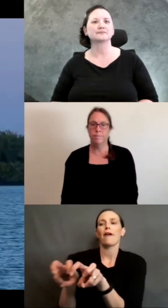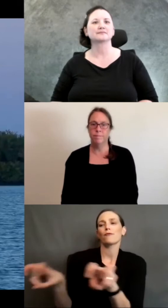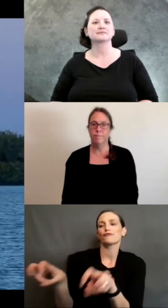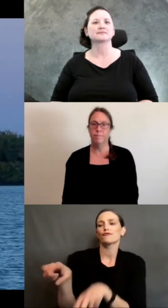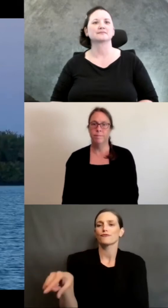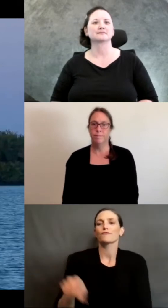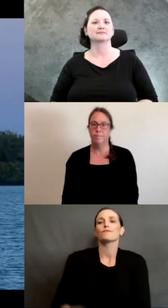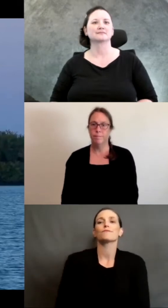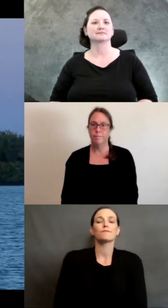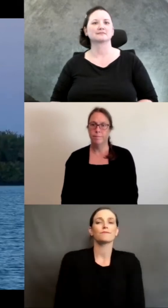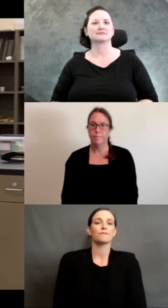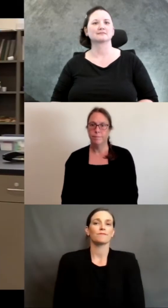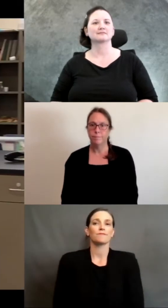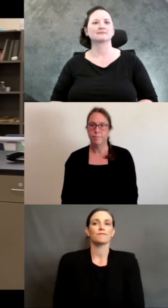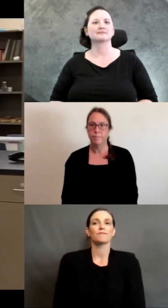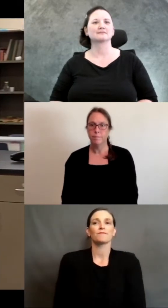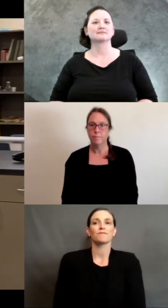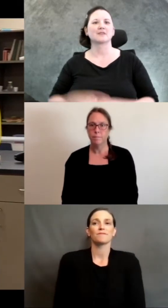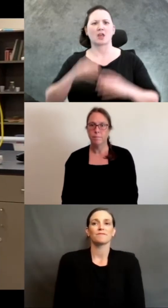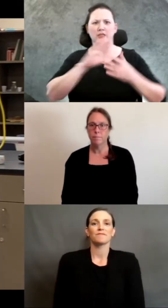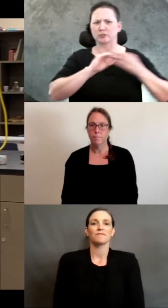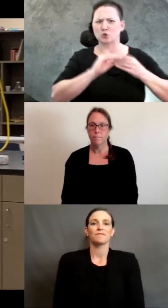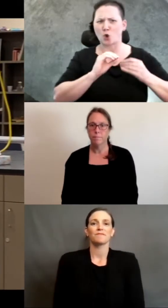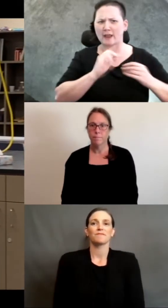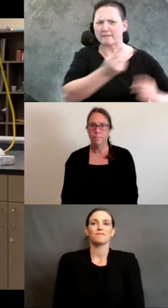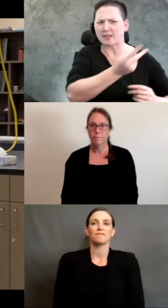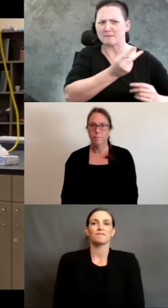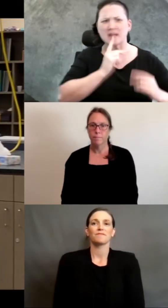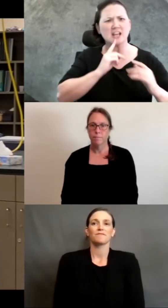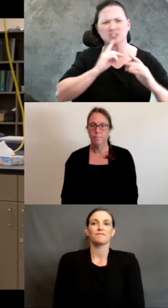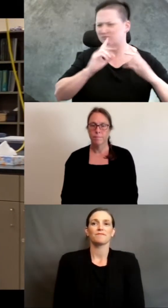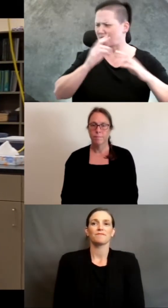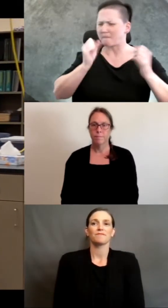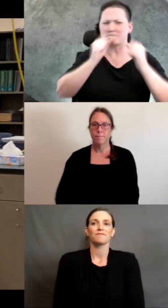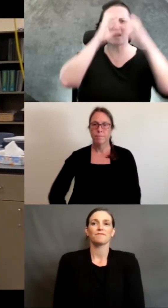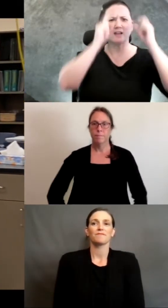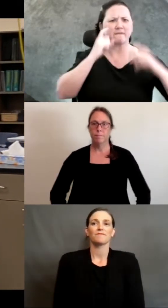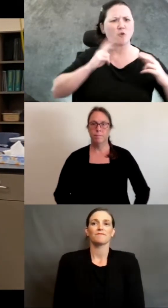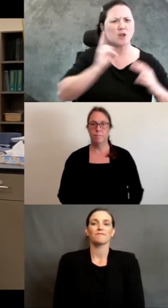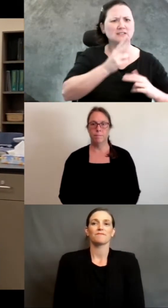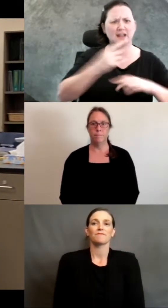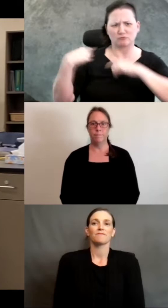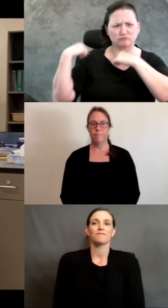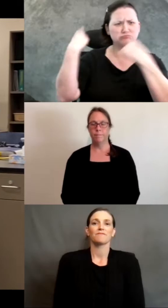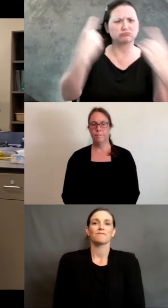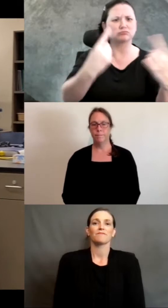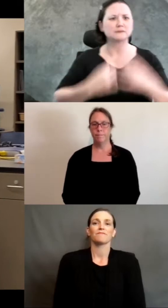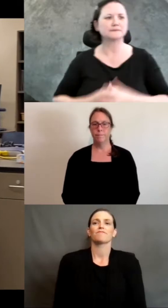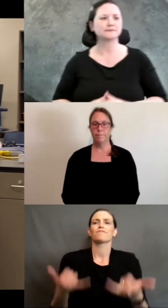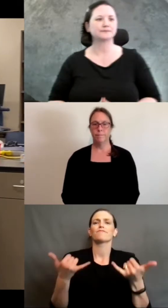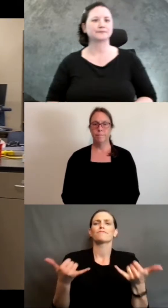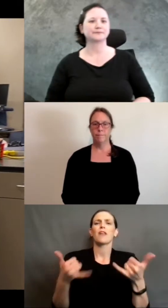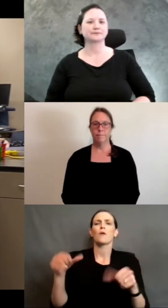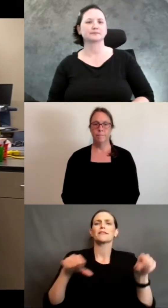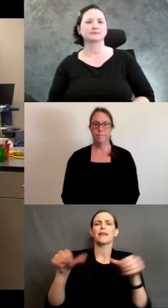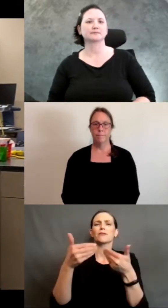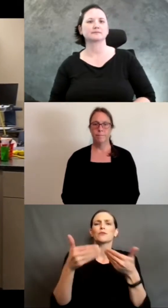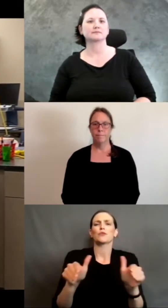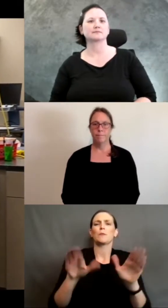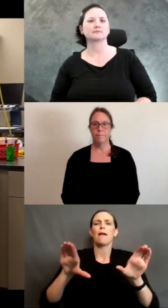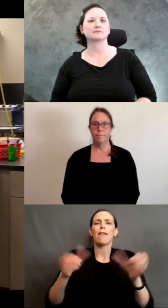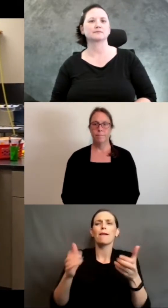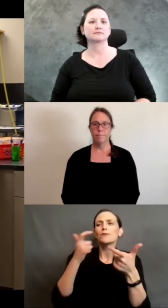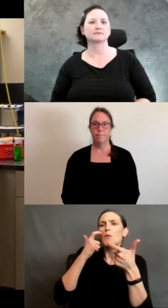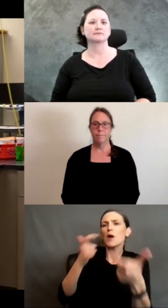ages. Now in the science room, the class watches the live event and eats snacks. Let's take a look now at the life